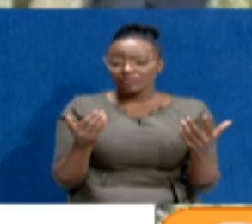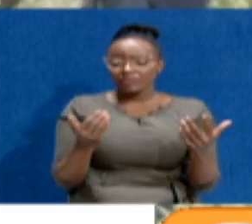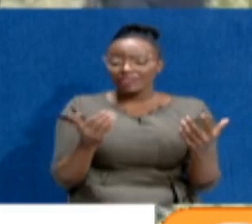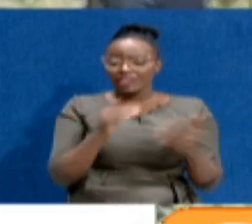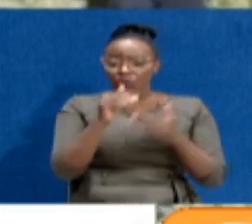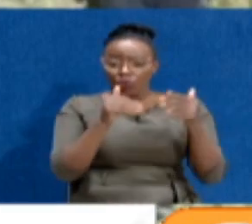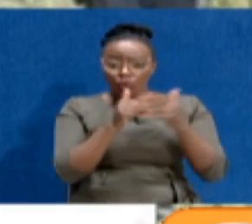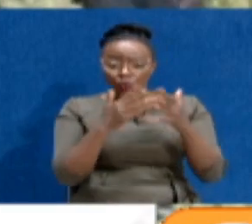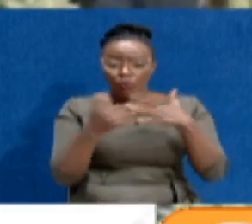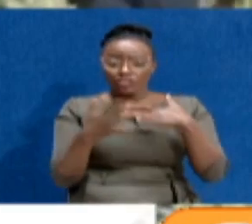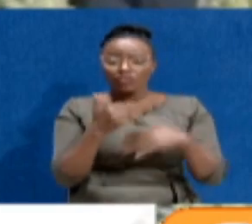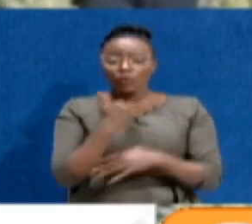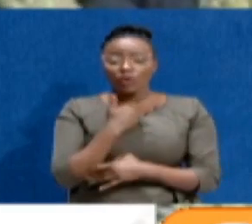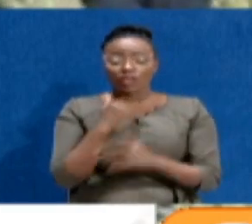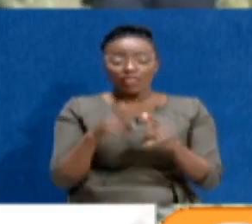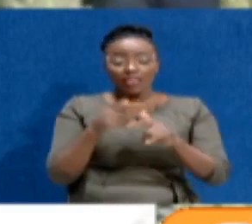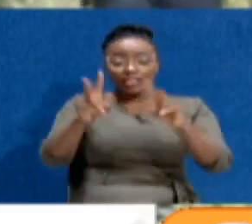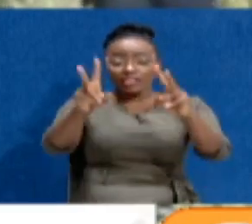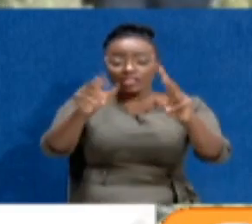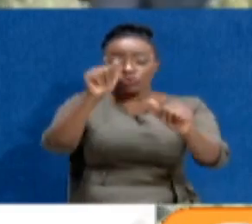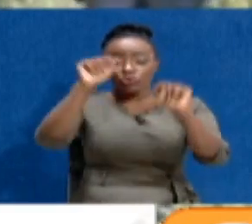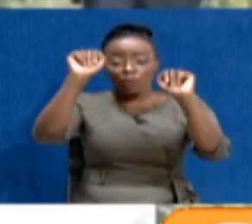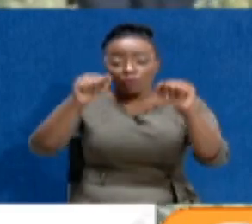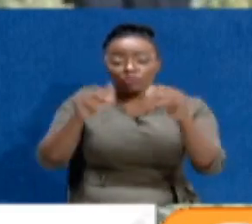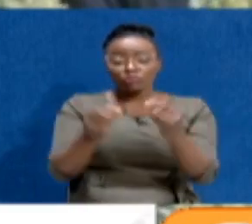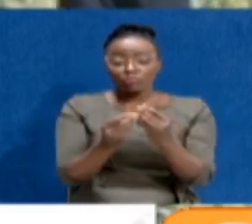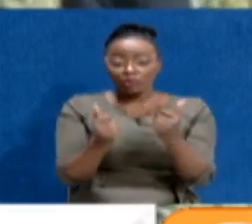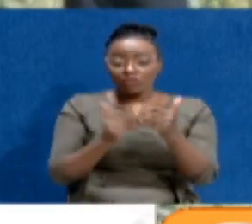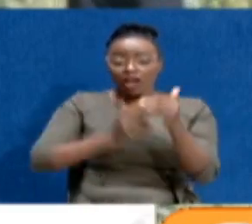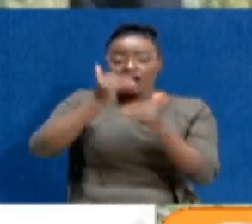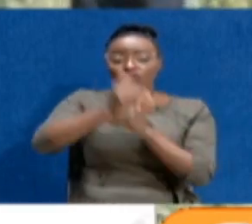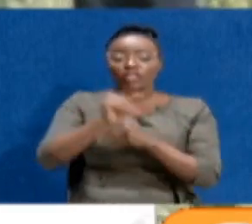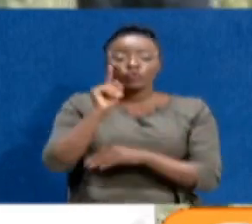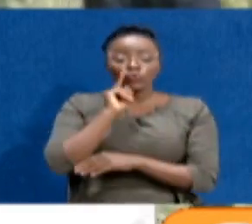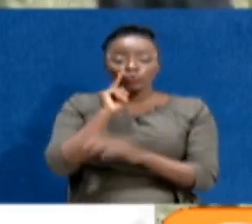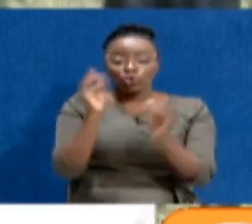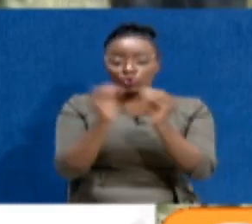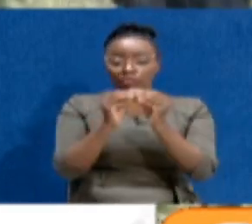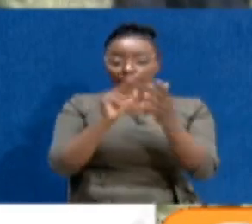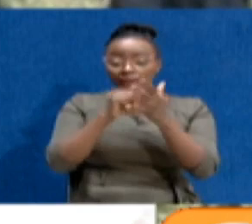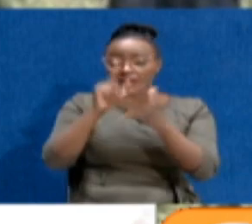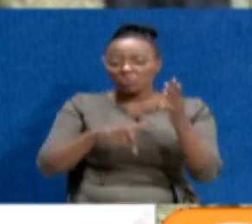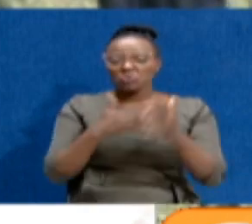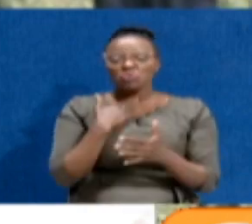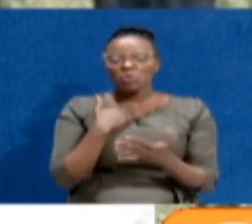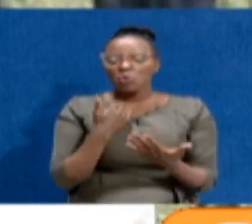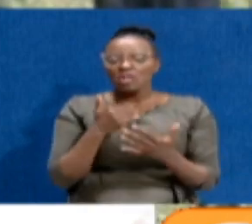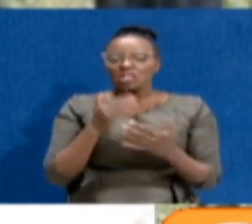owing to the tensions that exist, these are issues that can be mitigated after tomorrow's meeting. So